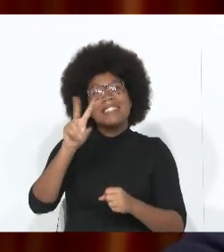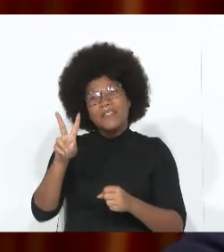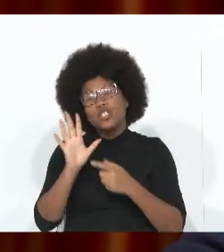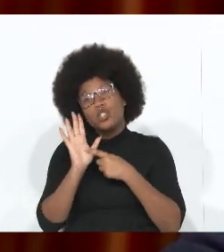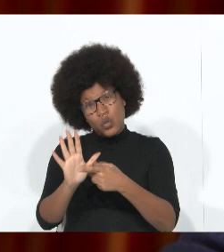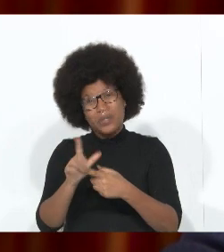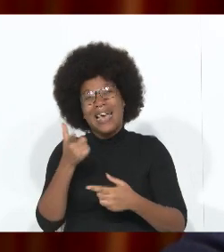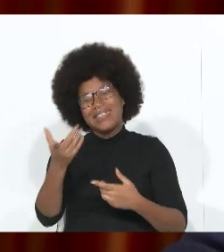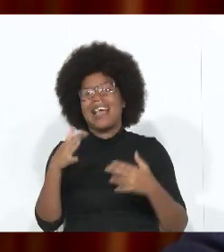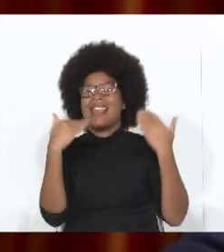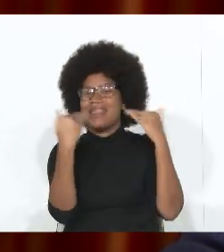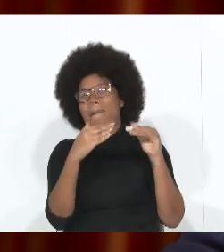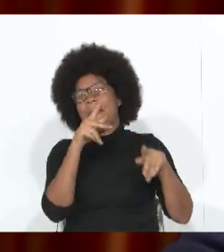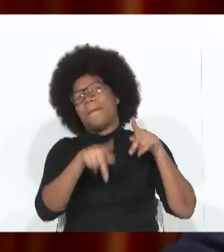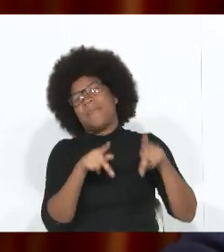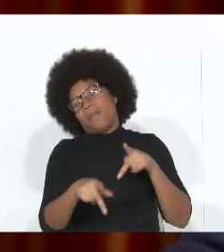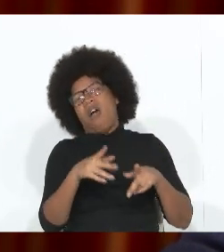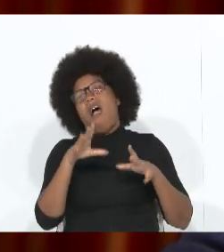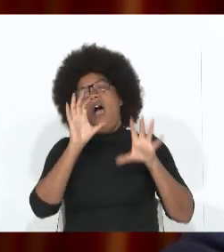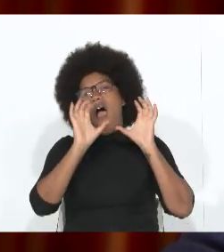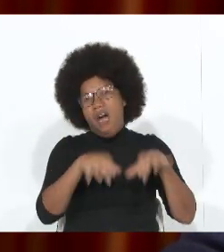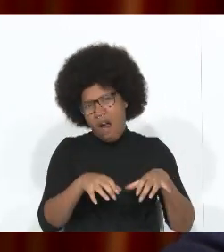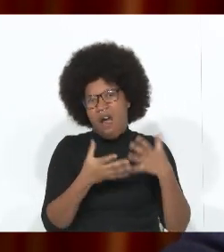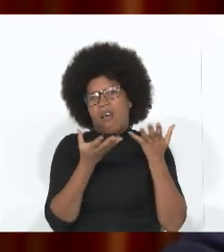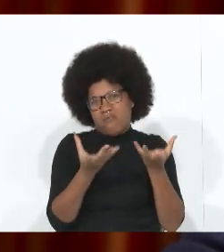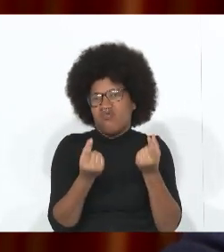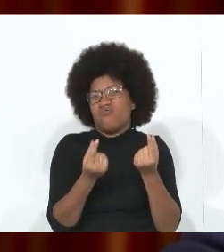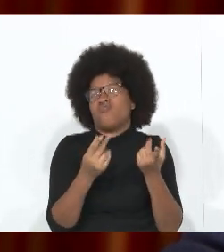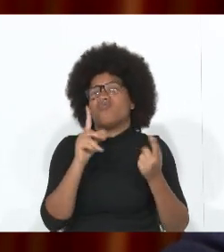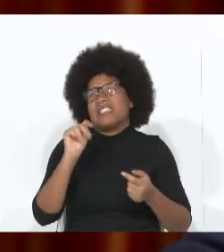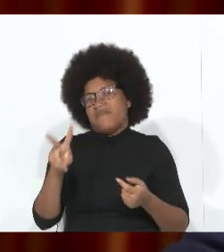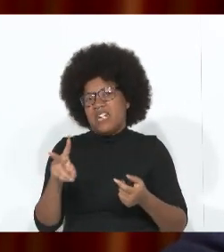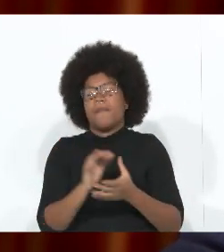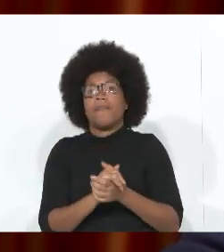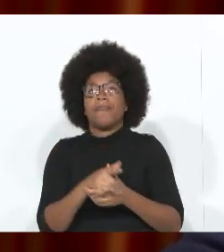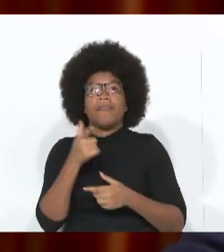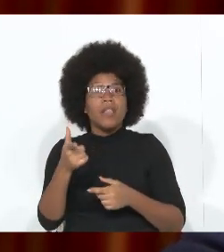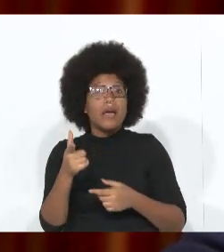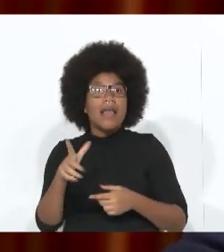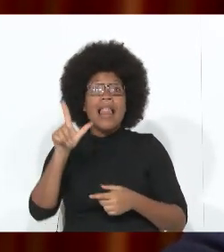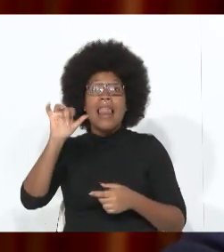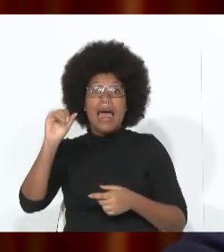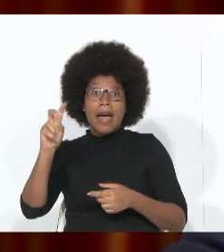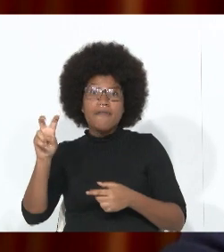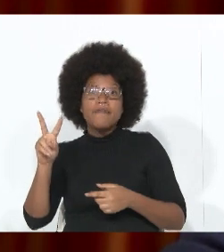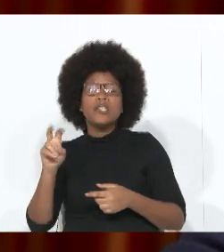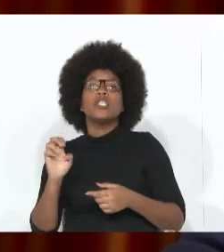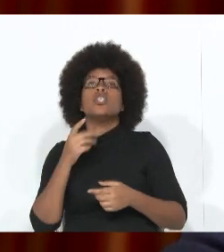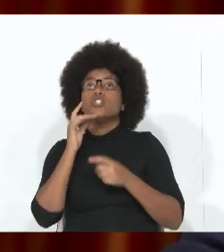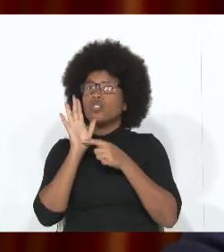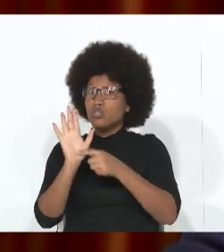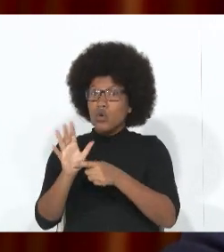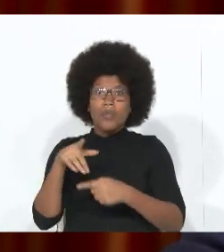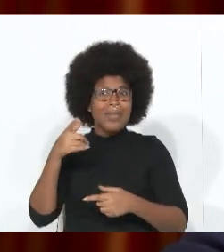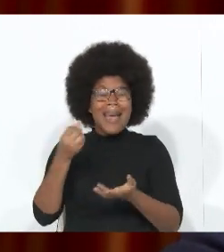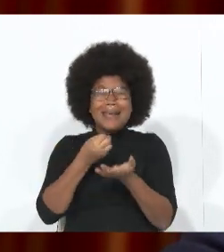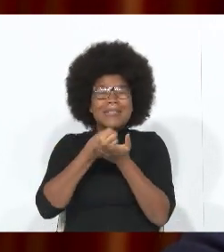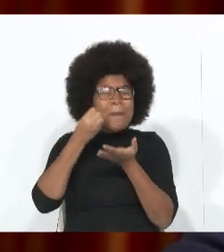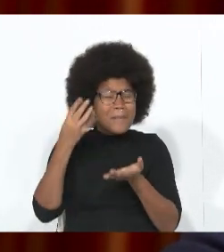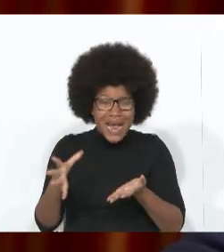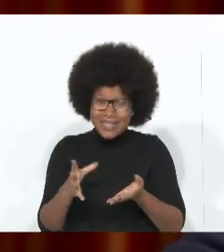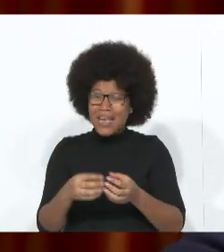prohibitive. This is a legitimate concern as live broadcasting is expensive. It uses more